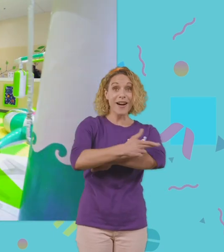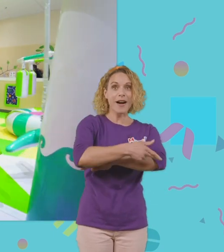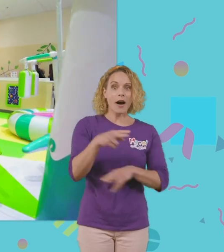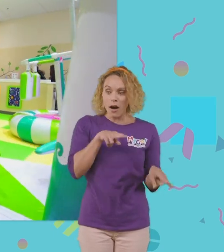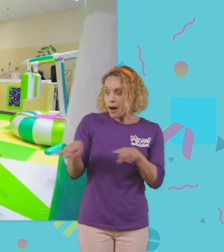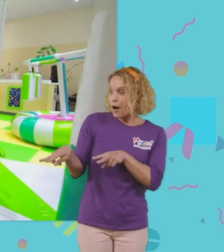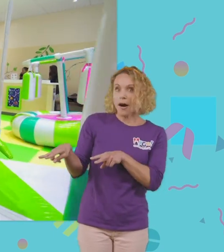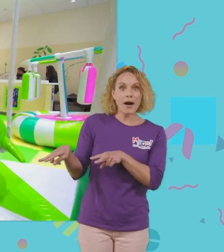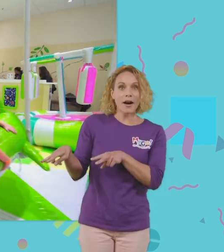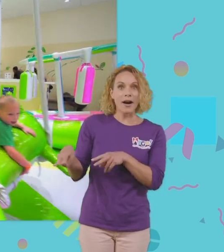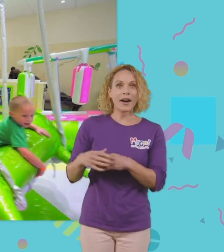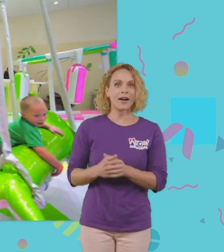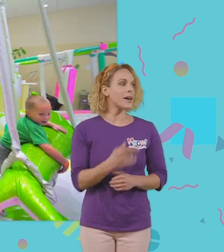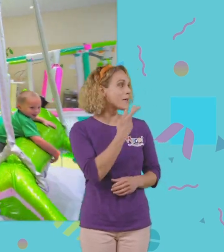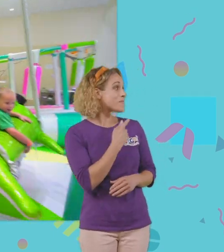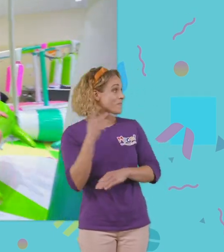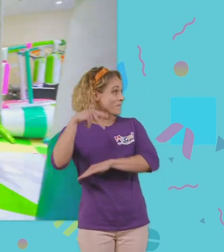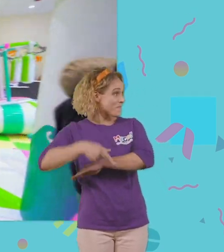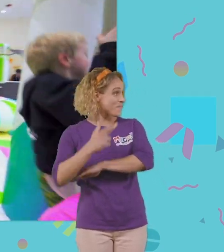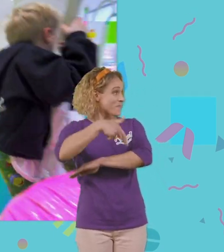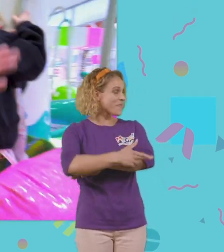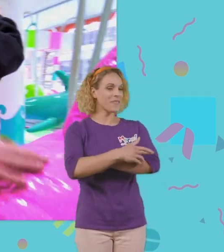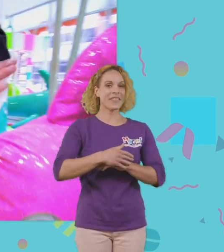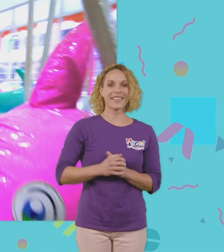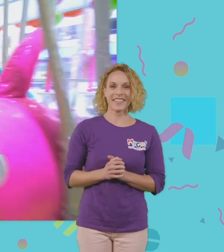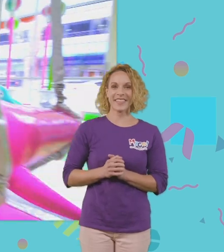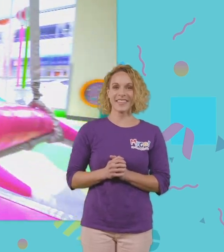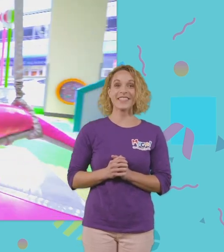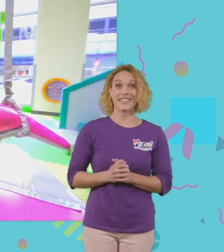a green dolphin! And look at this one!